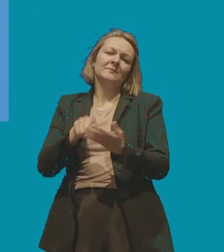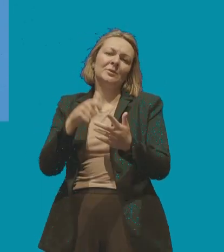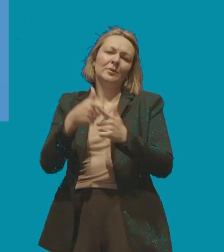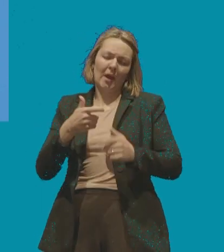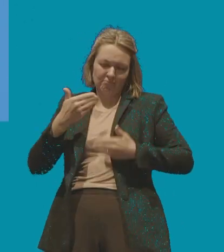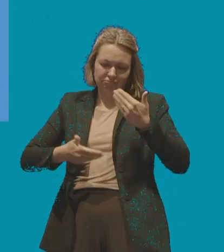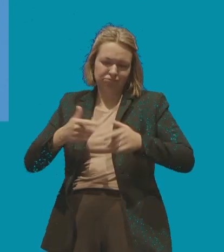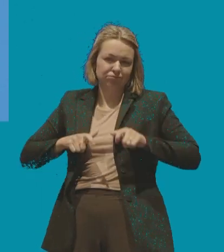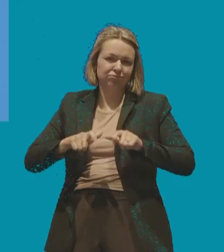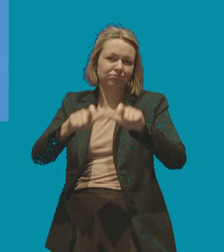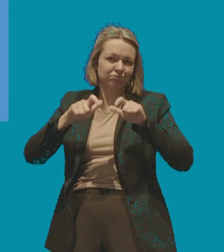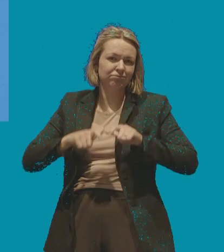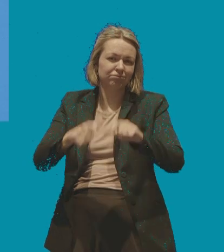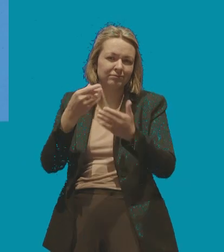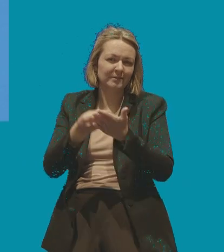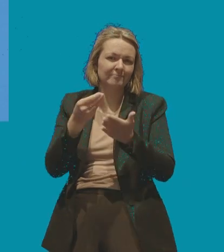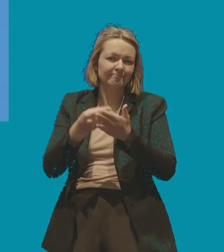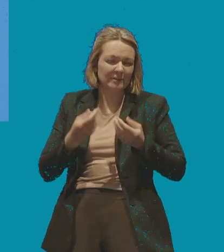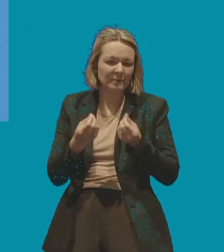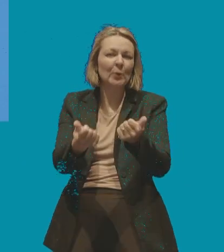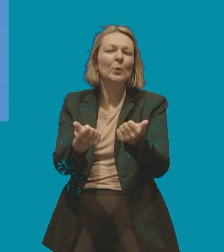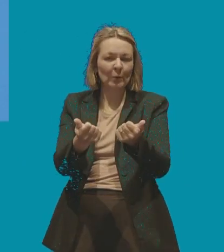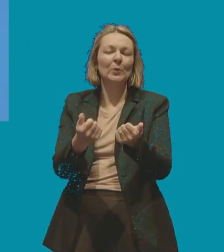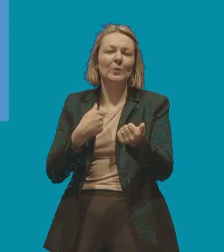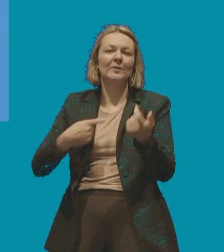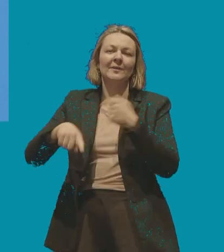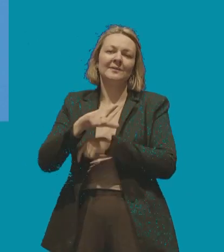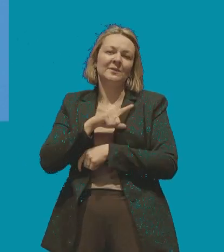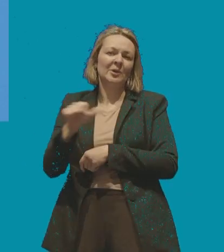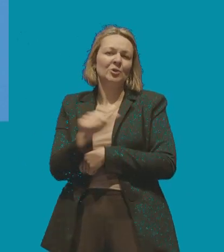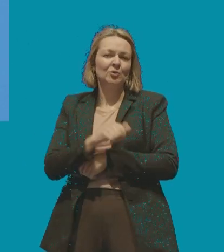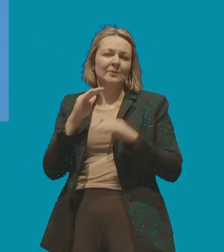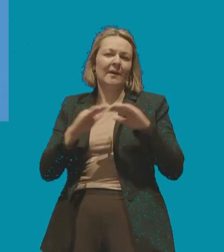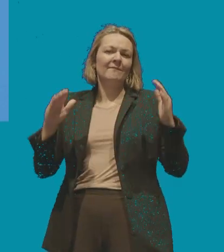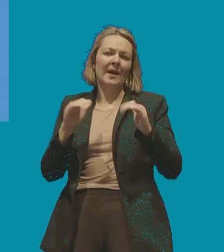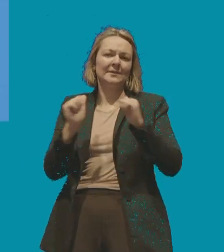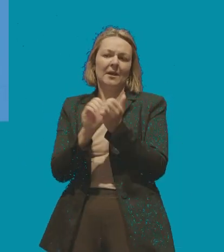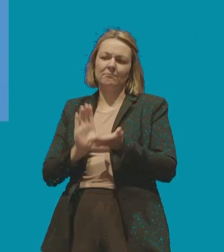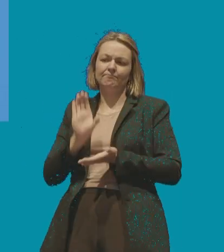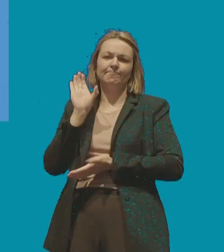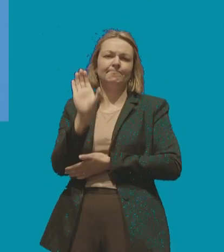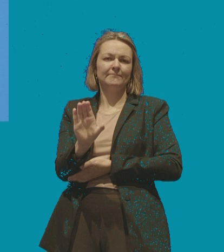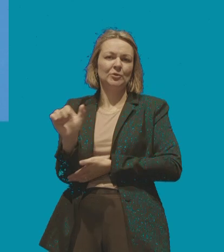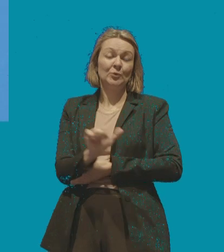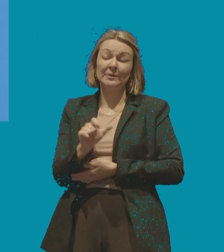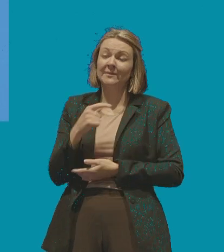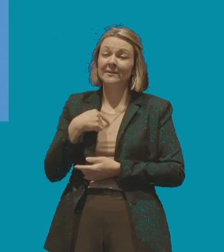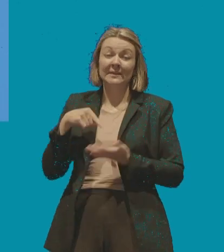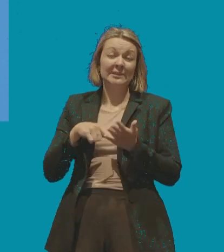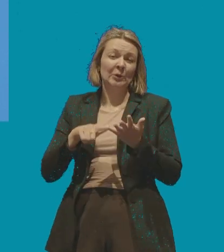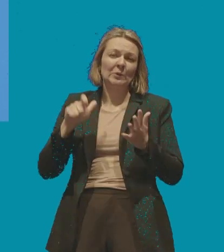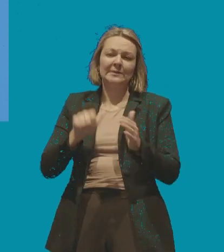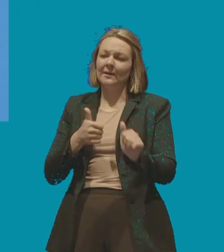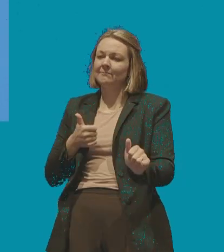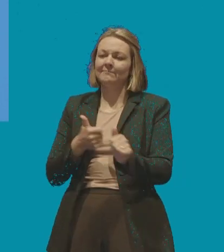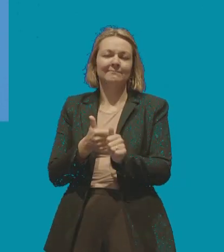is only right, therefore, that your members should get a fair deal for the work that they do. That's why the TUC will continue to be behind your